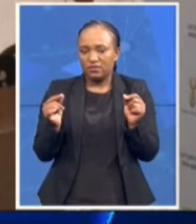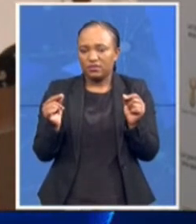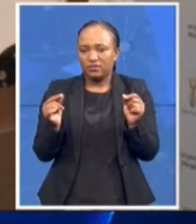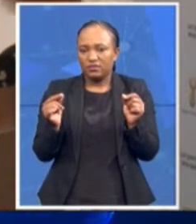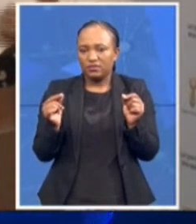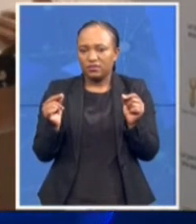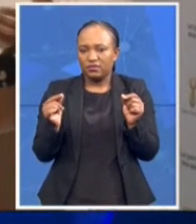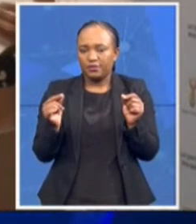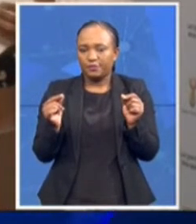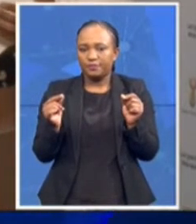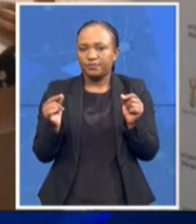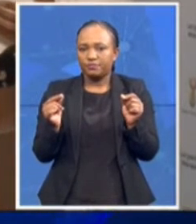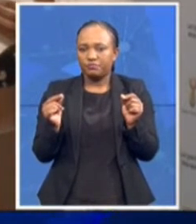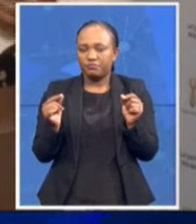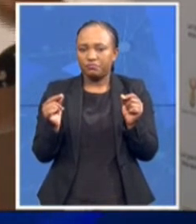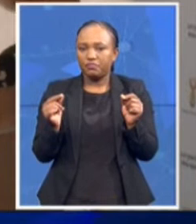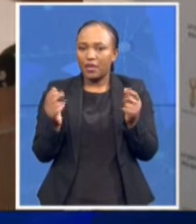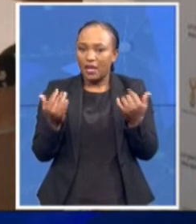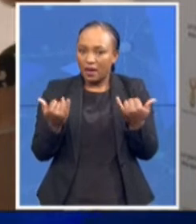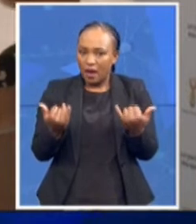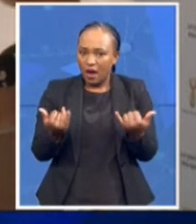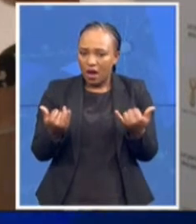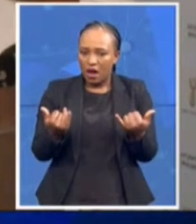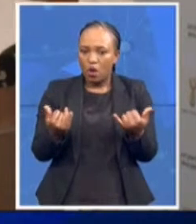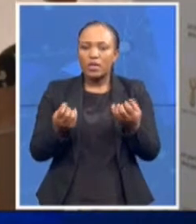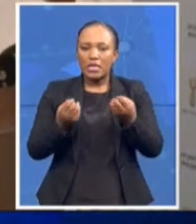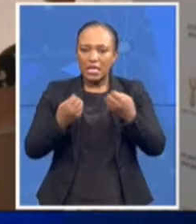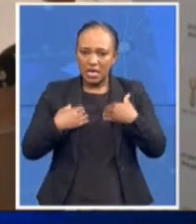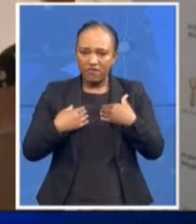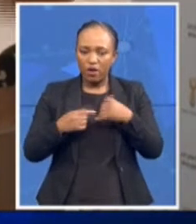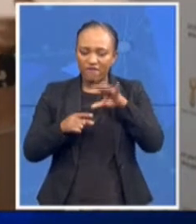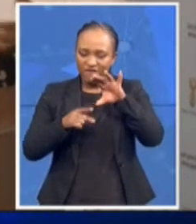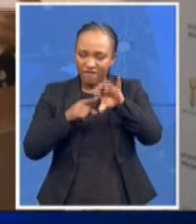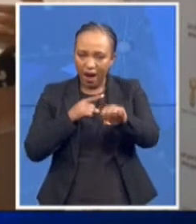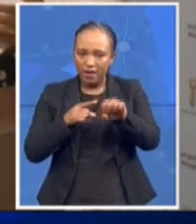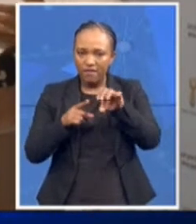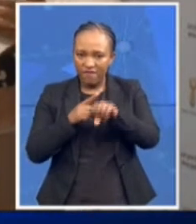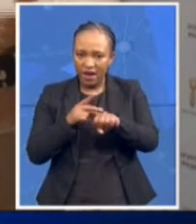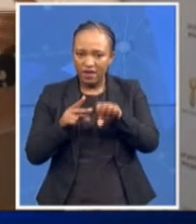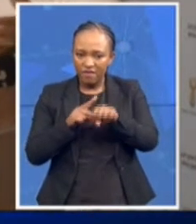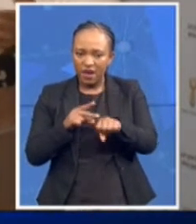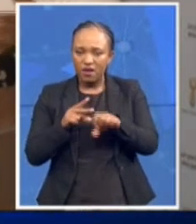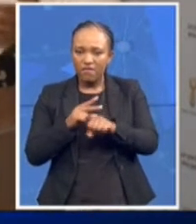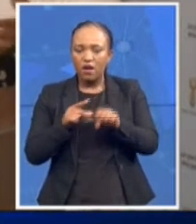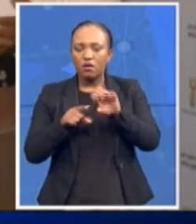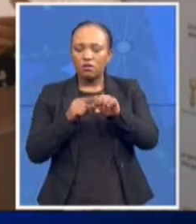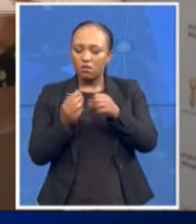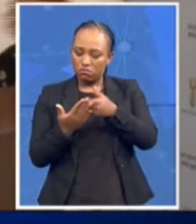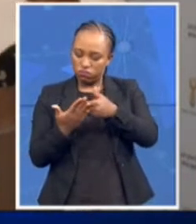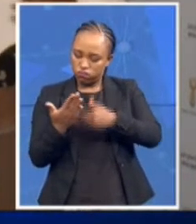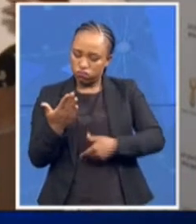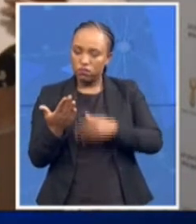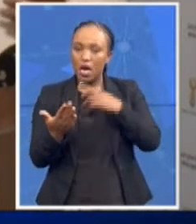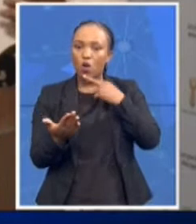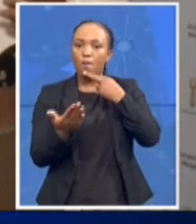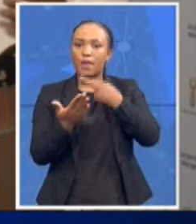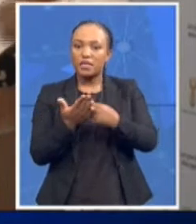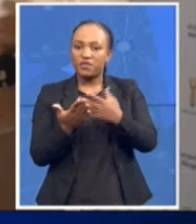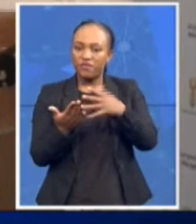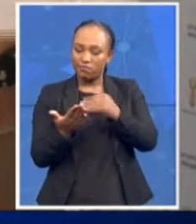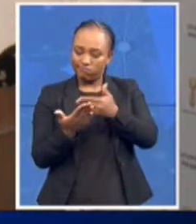us findings. It's giving us recommendations of what needs to happen. That's where we are